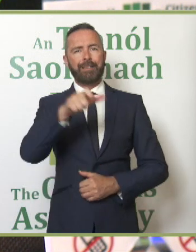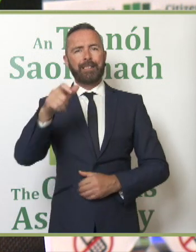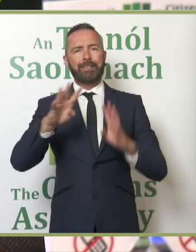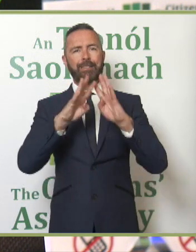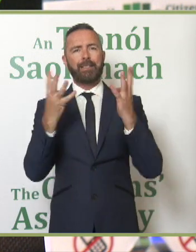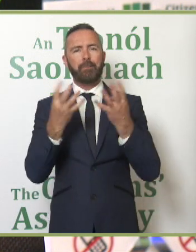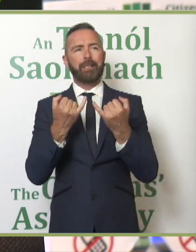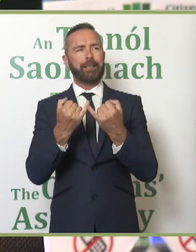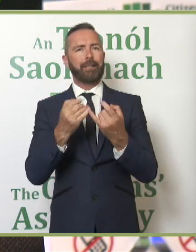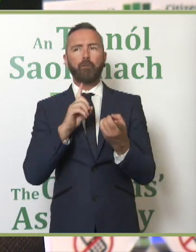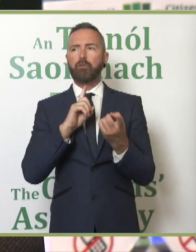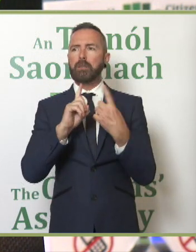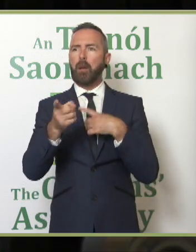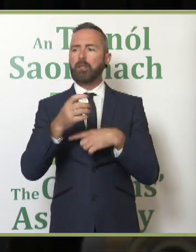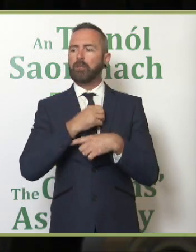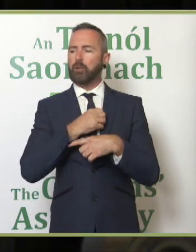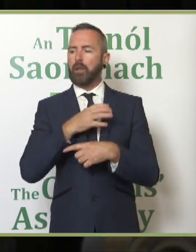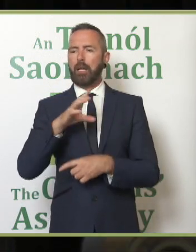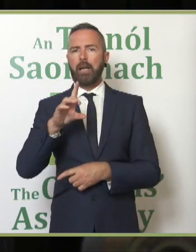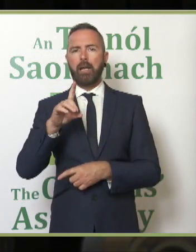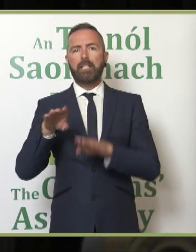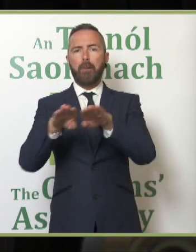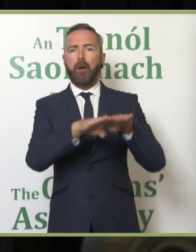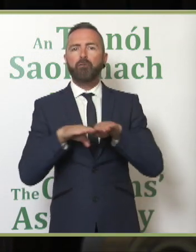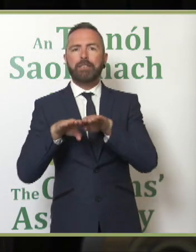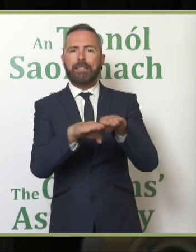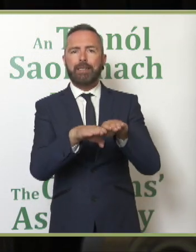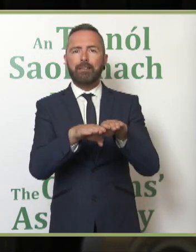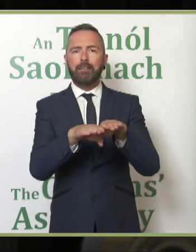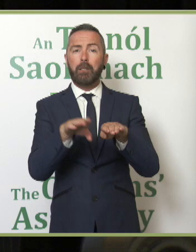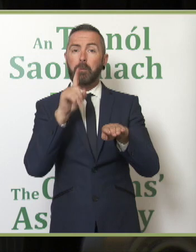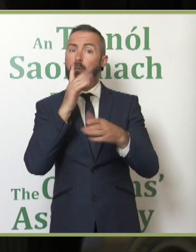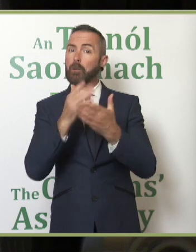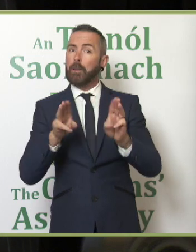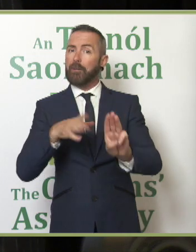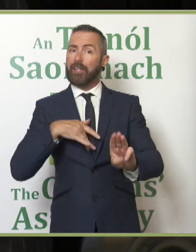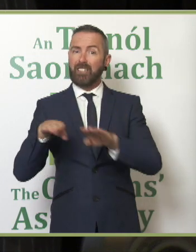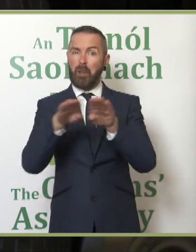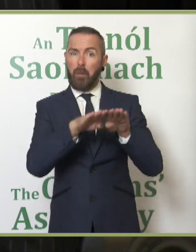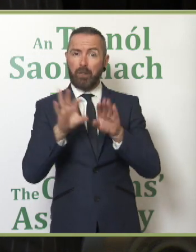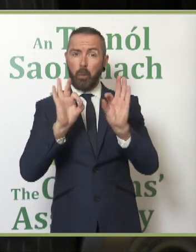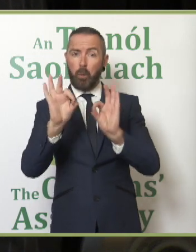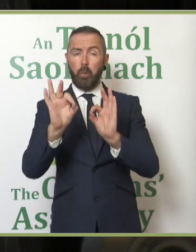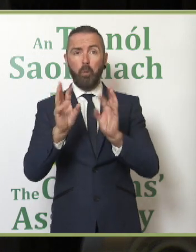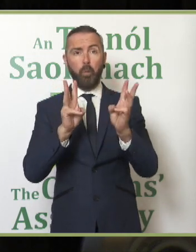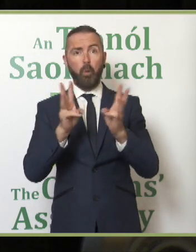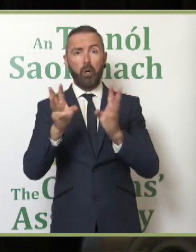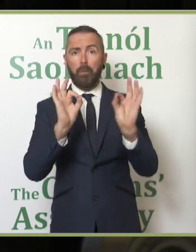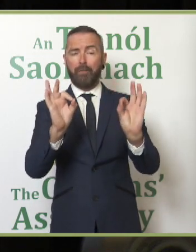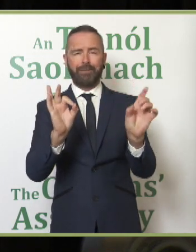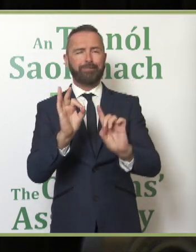to some people thinking that democracy maybe doesn't work perfectly the way it is. In other words, maybe